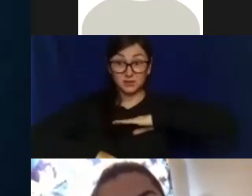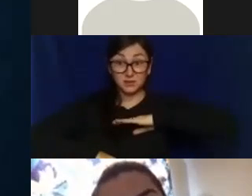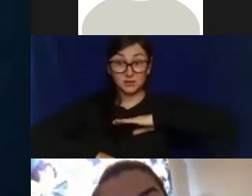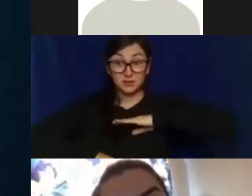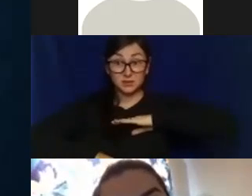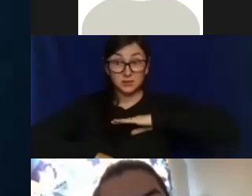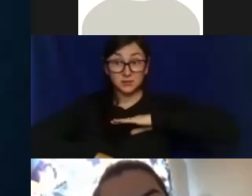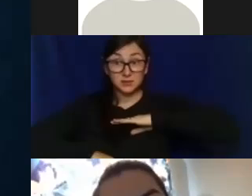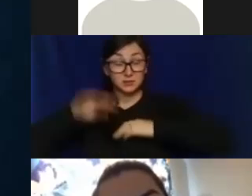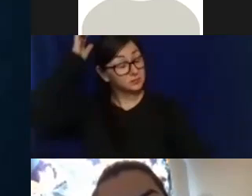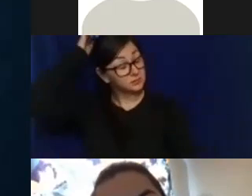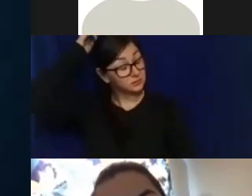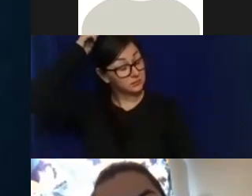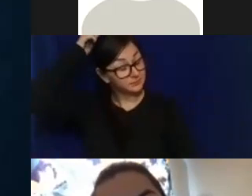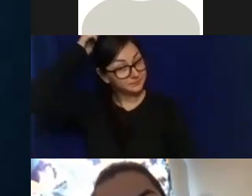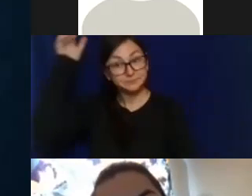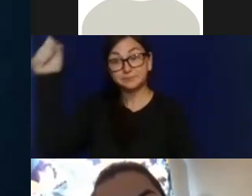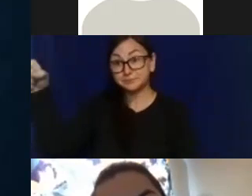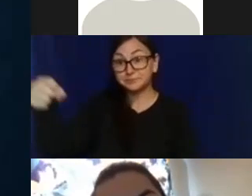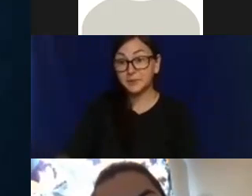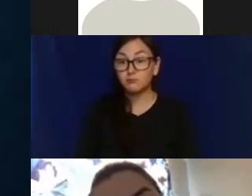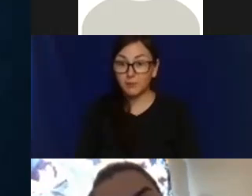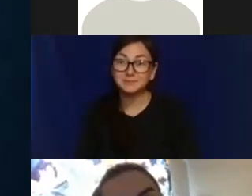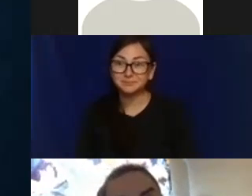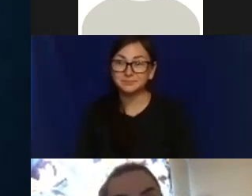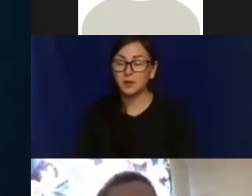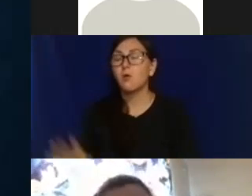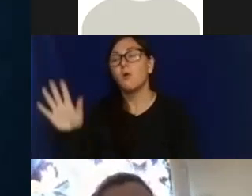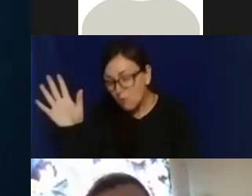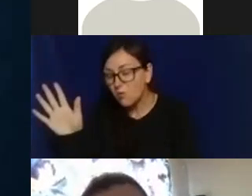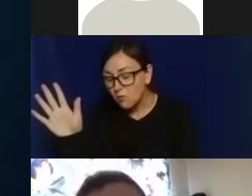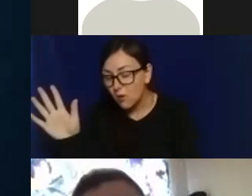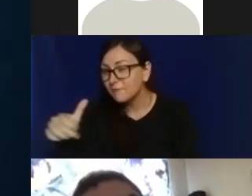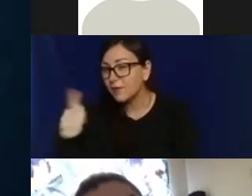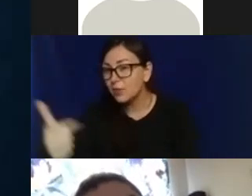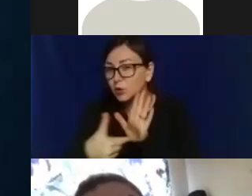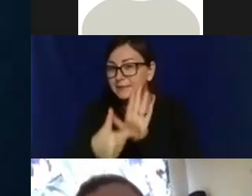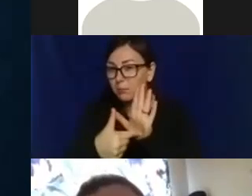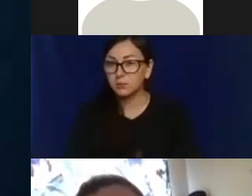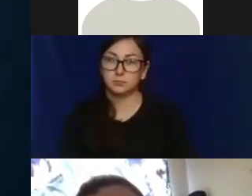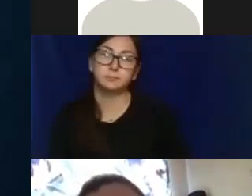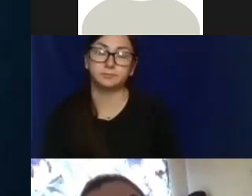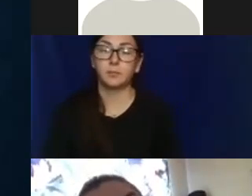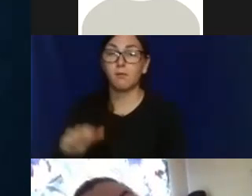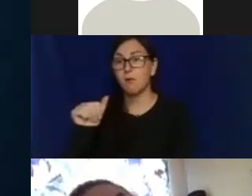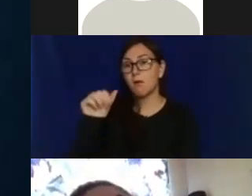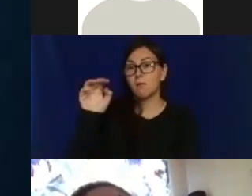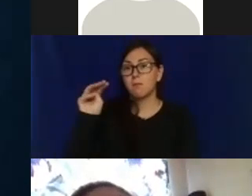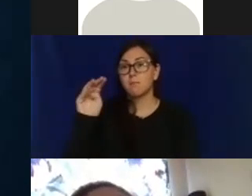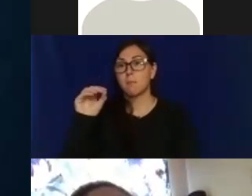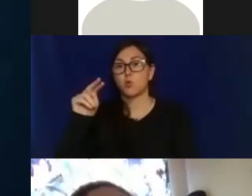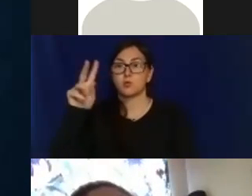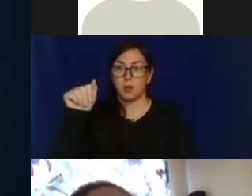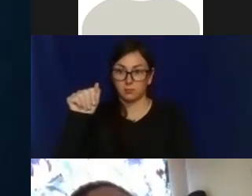octet. Yes. Well, let me do an example of ammonia. Okay. Okay. And